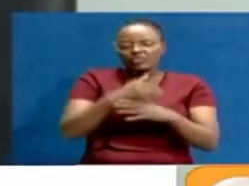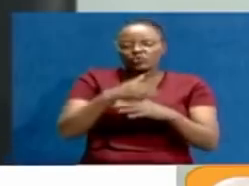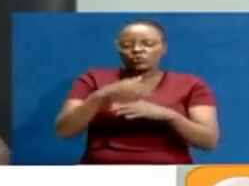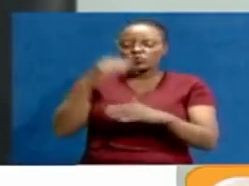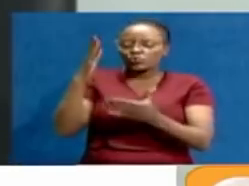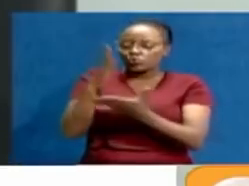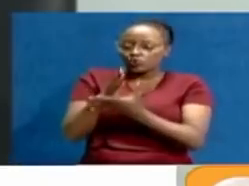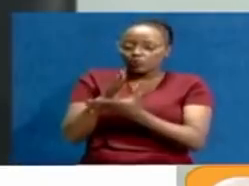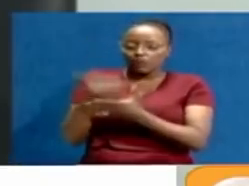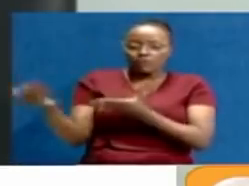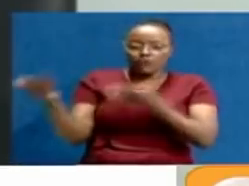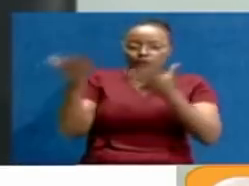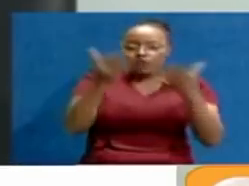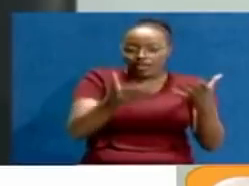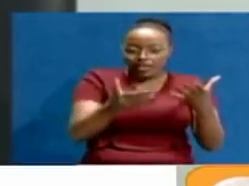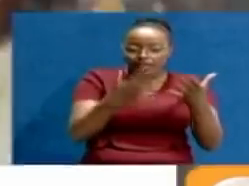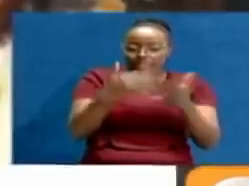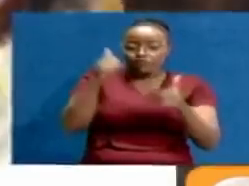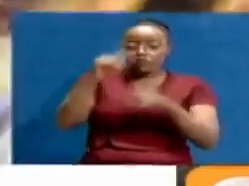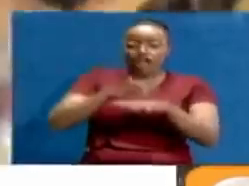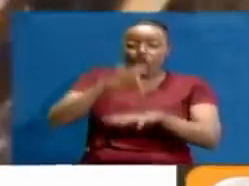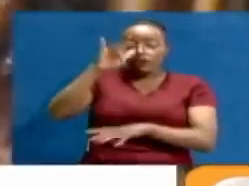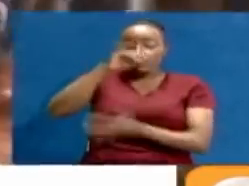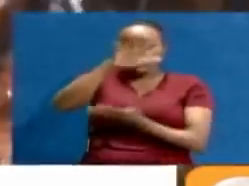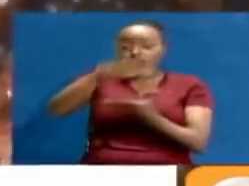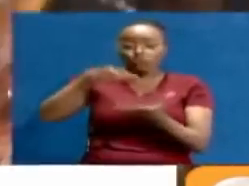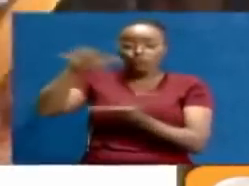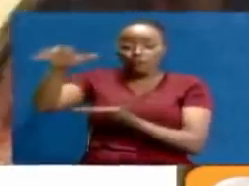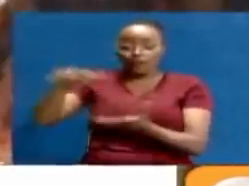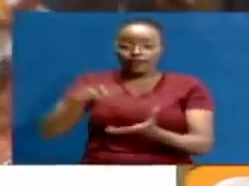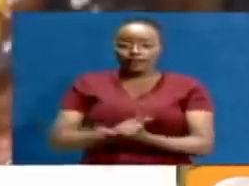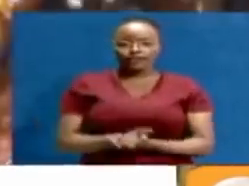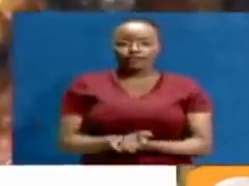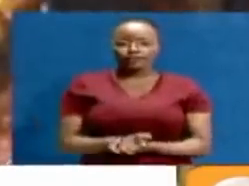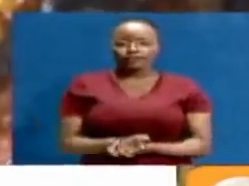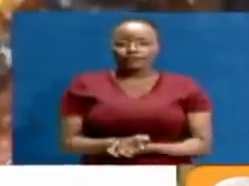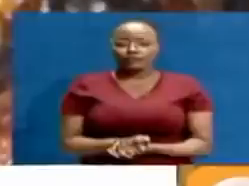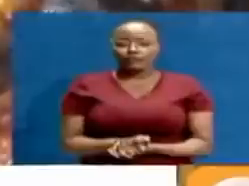contaminated products at the supermarket level. Dennis Otieno, Citizen TV.